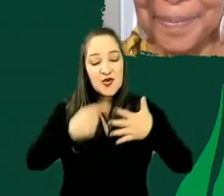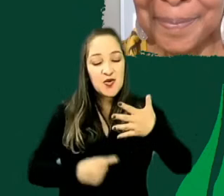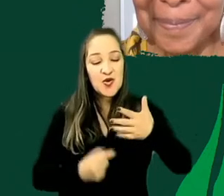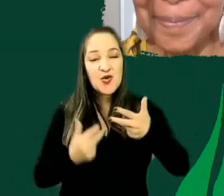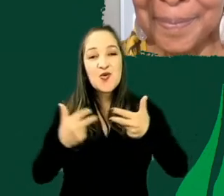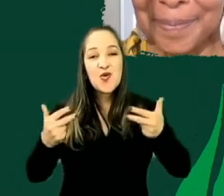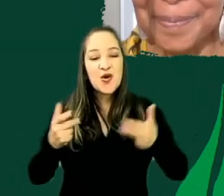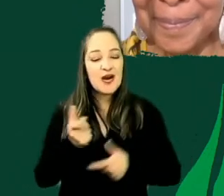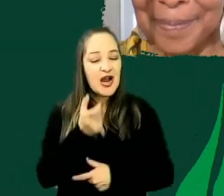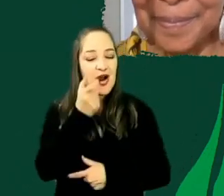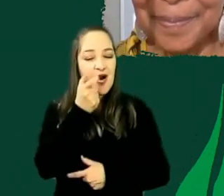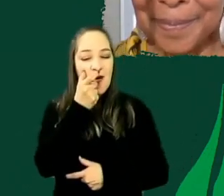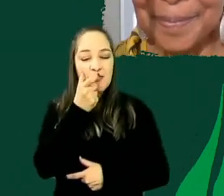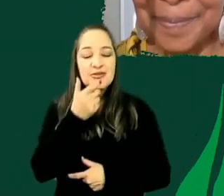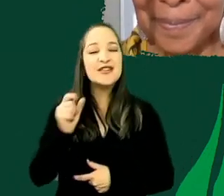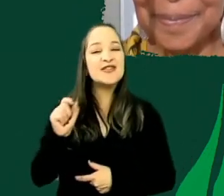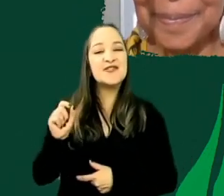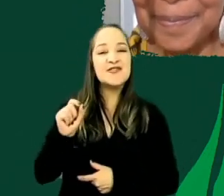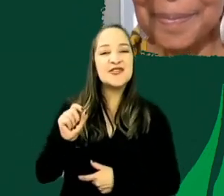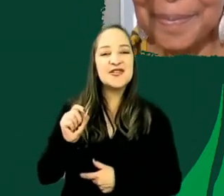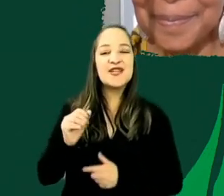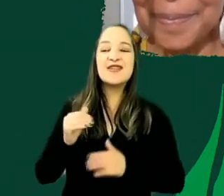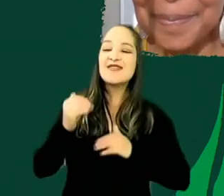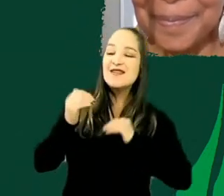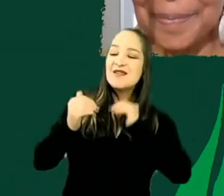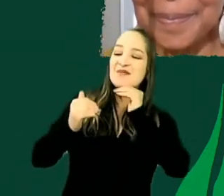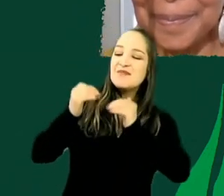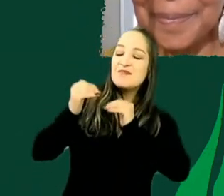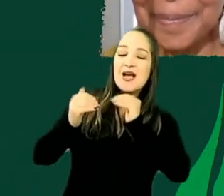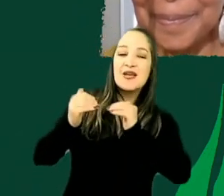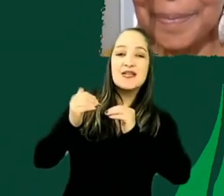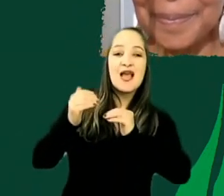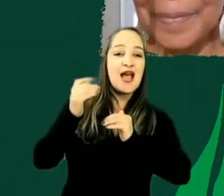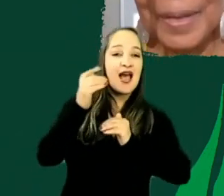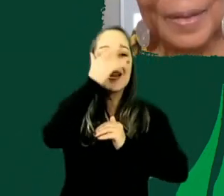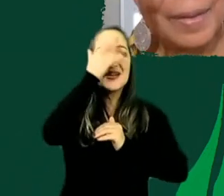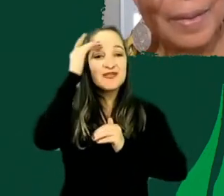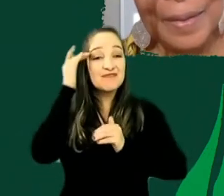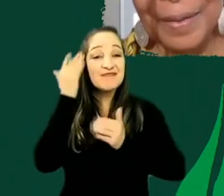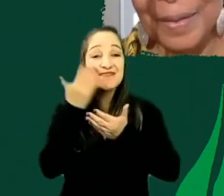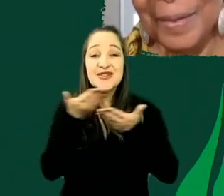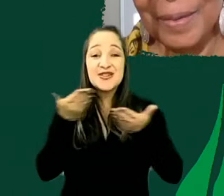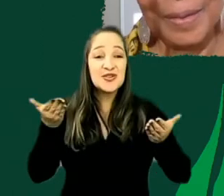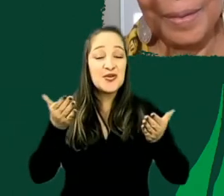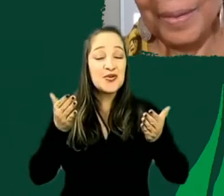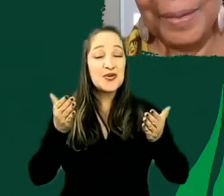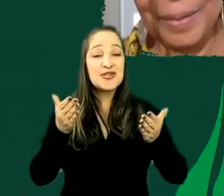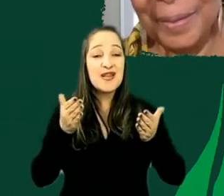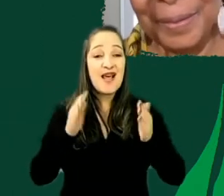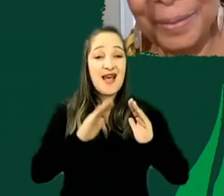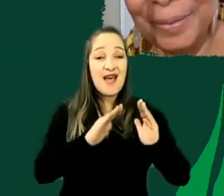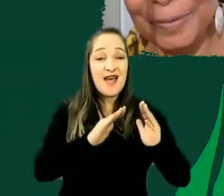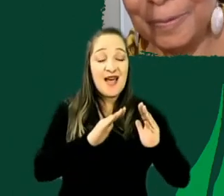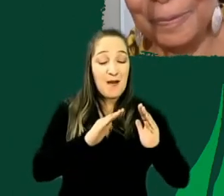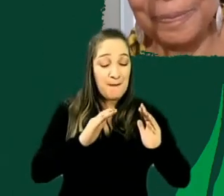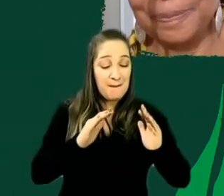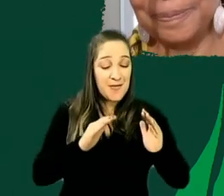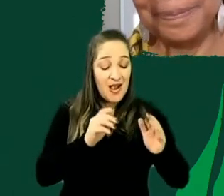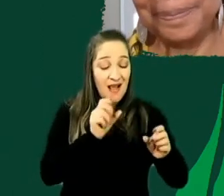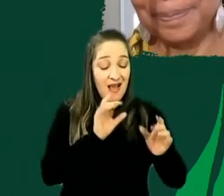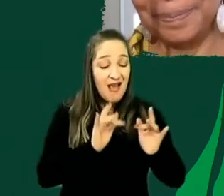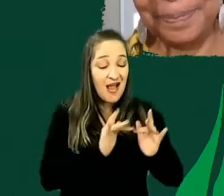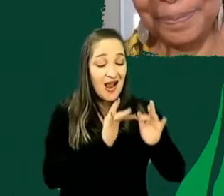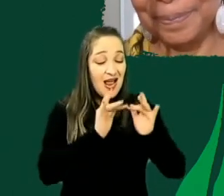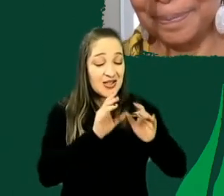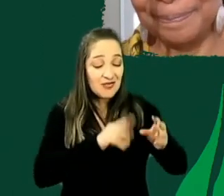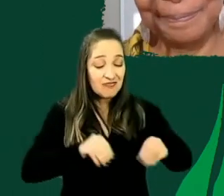observe here is that increasingly people lose their relationship to plants. You walk on the outskirts, you have big